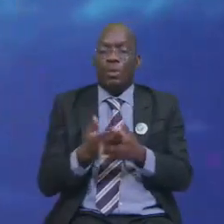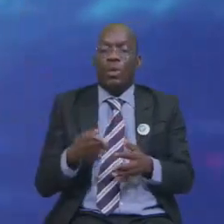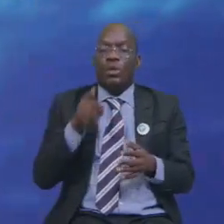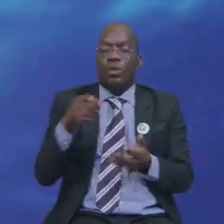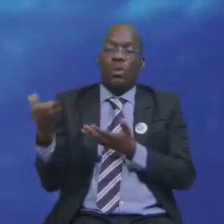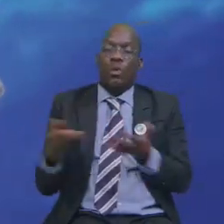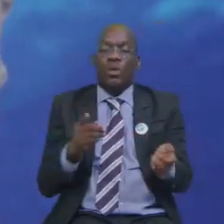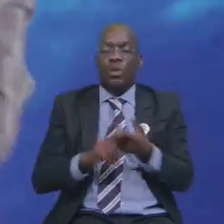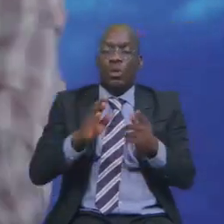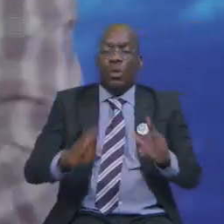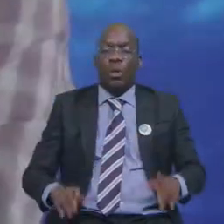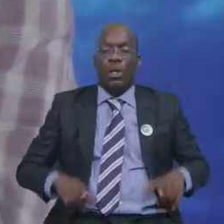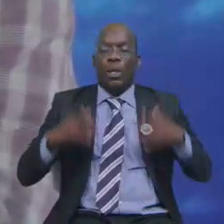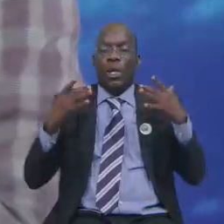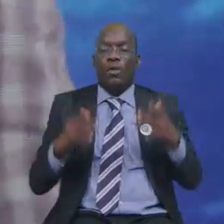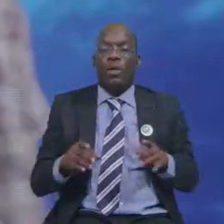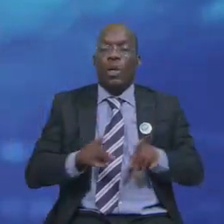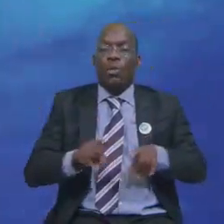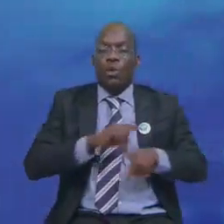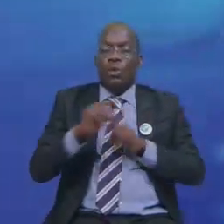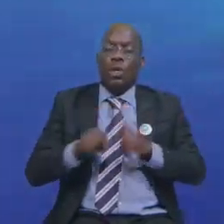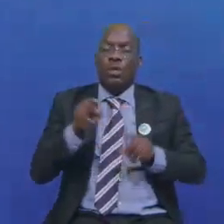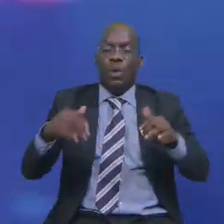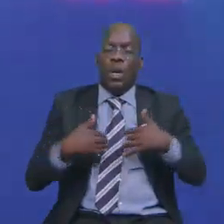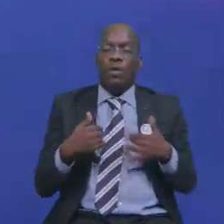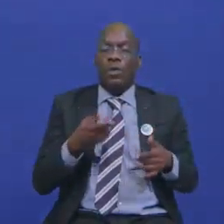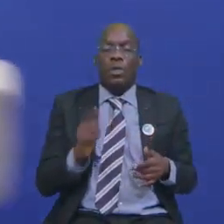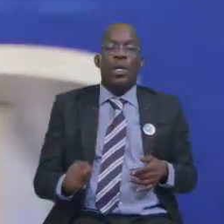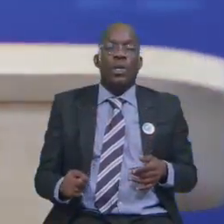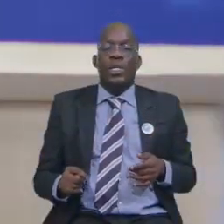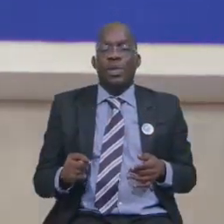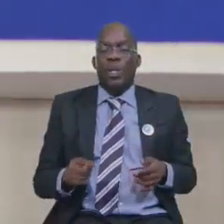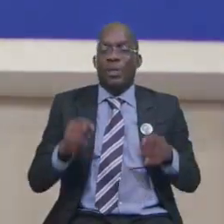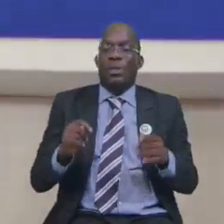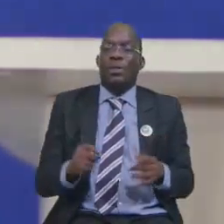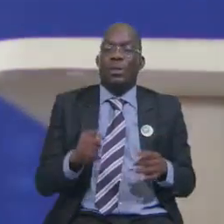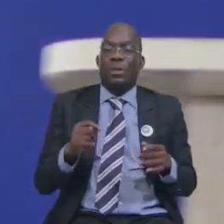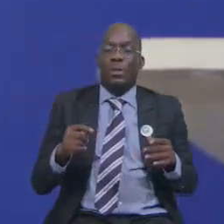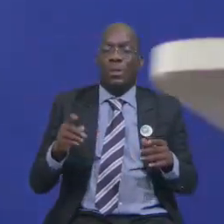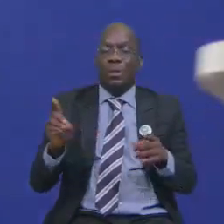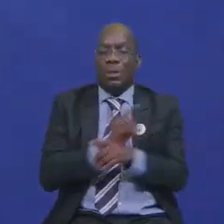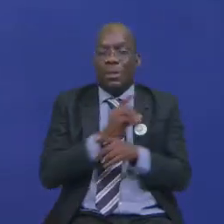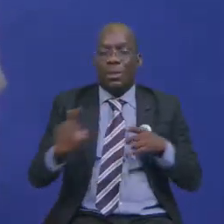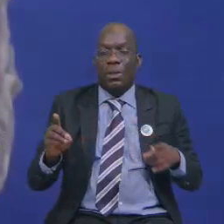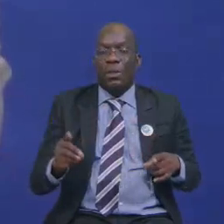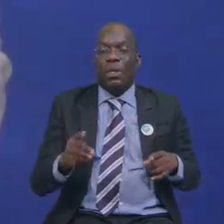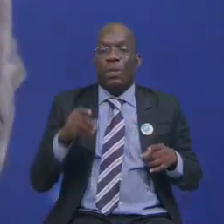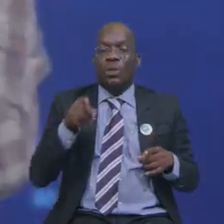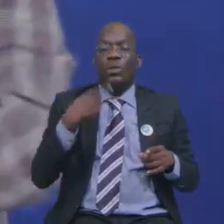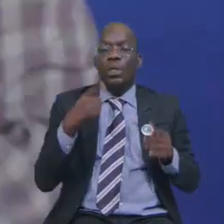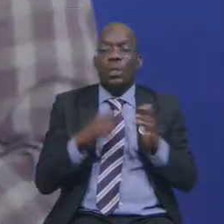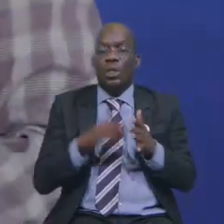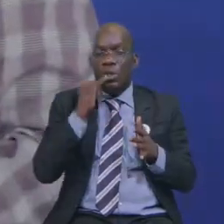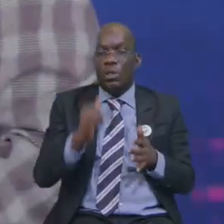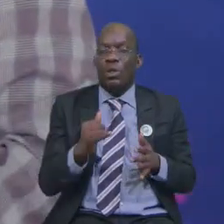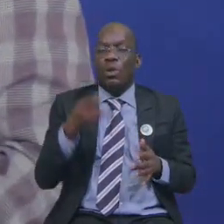you have the discipline and you say, this hour, this is what I am